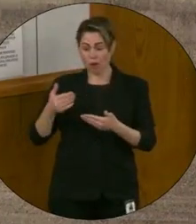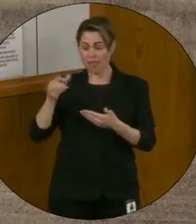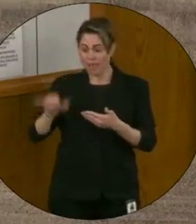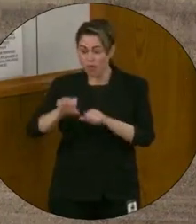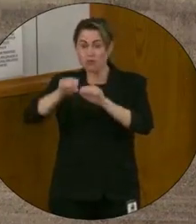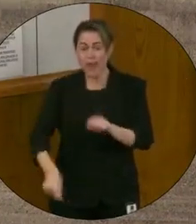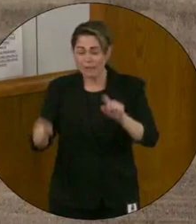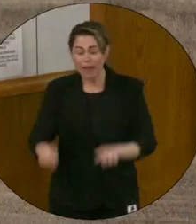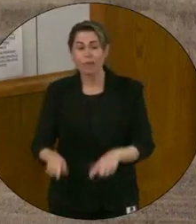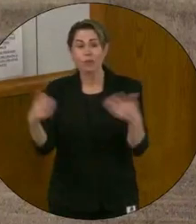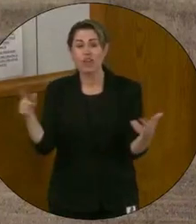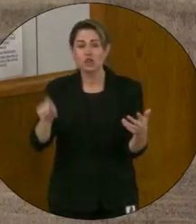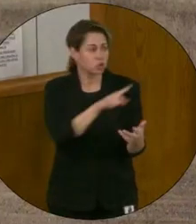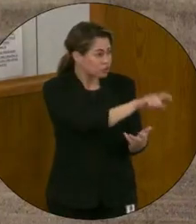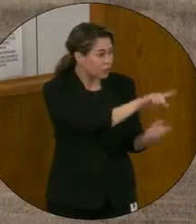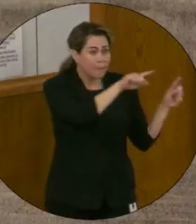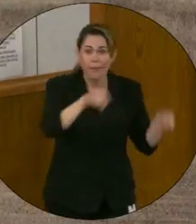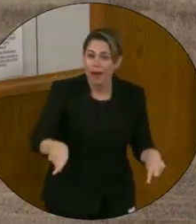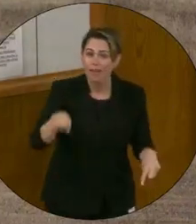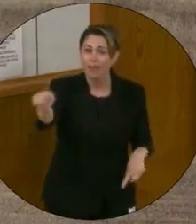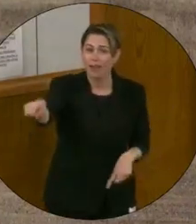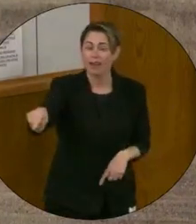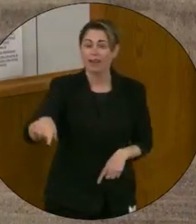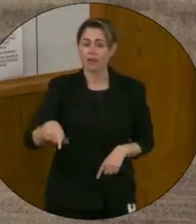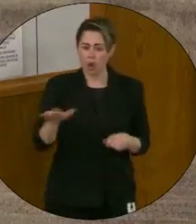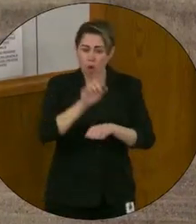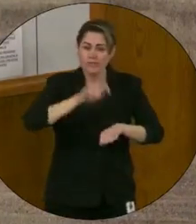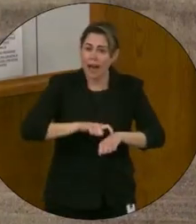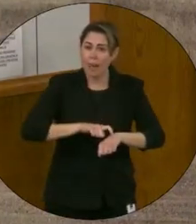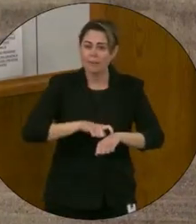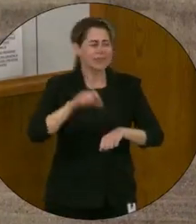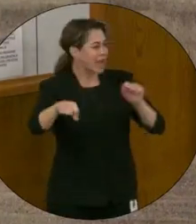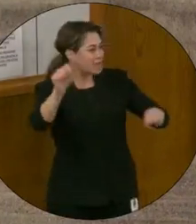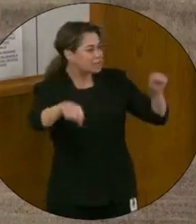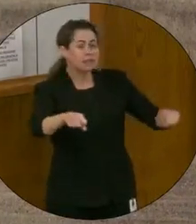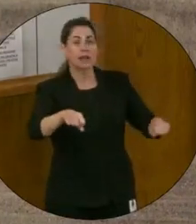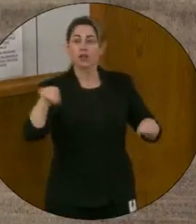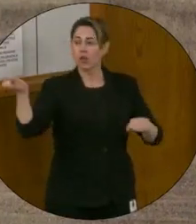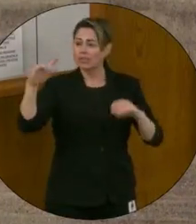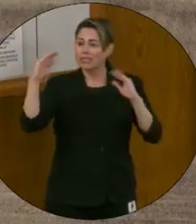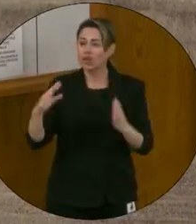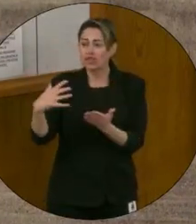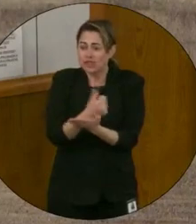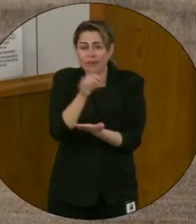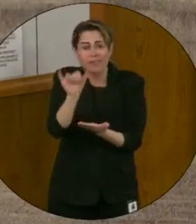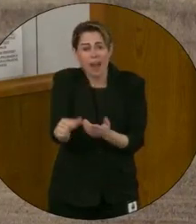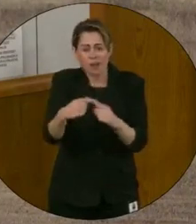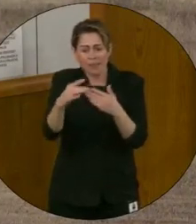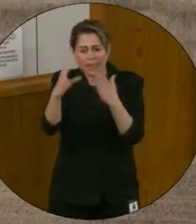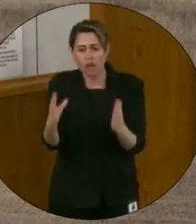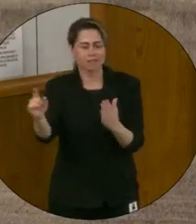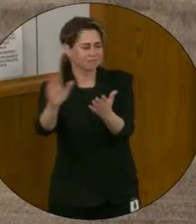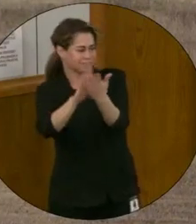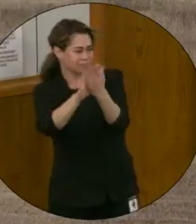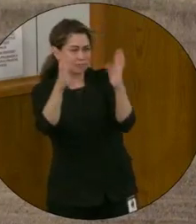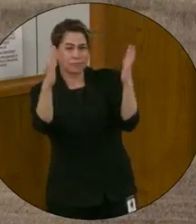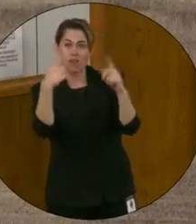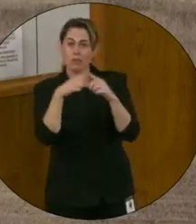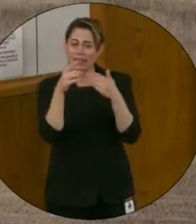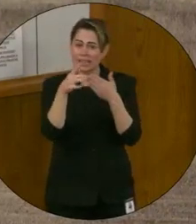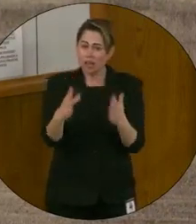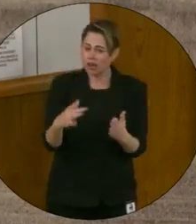happened? You should have been there the whole time. Those teachers deserved that from a leader. Those kids deserved that from a